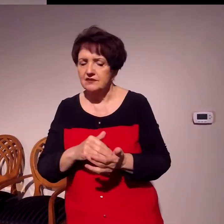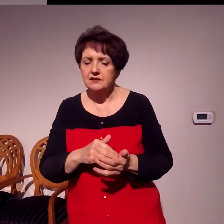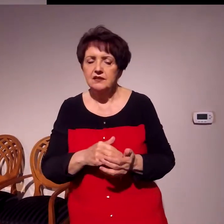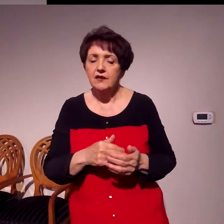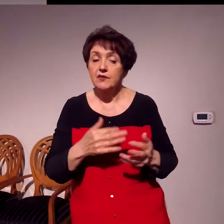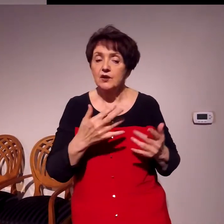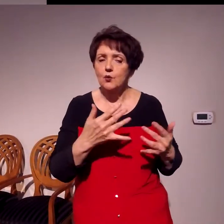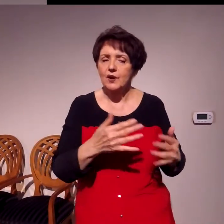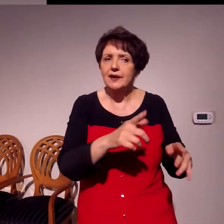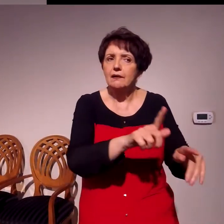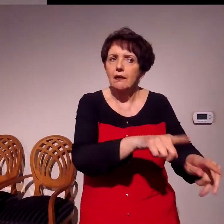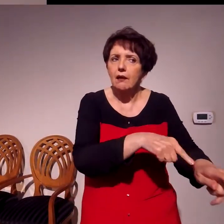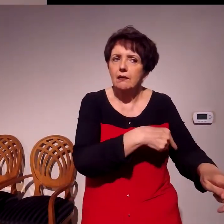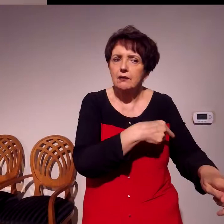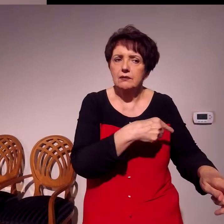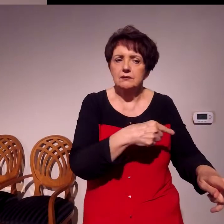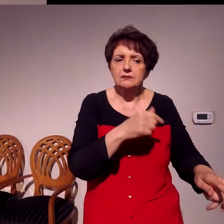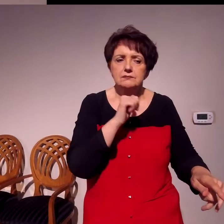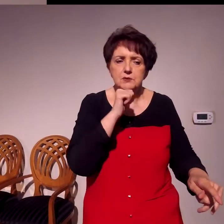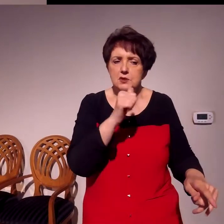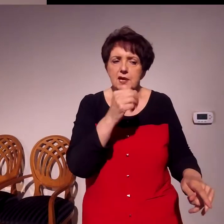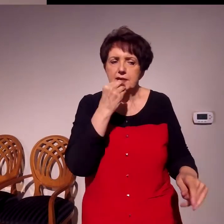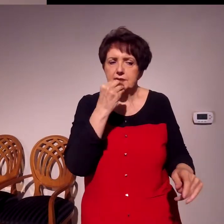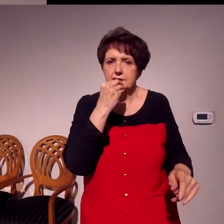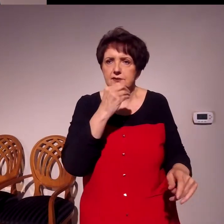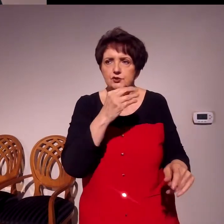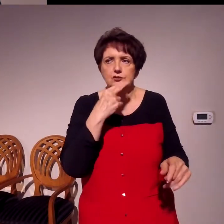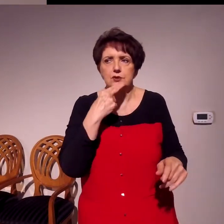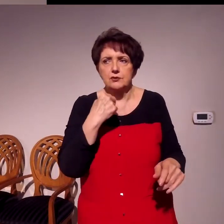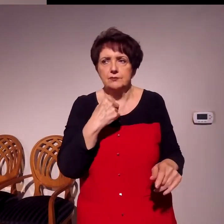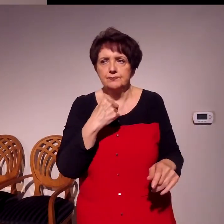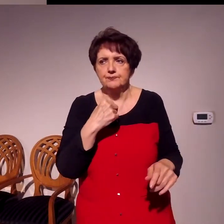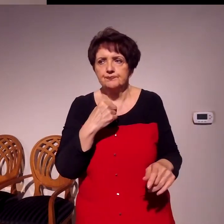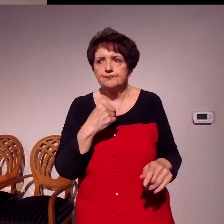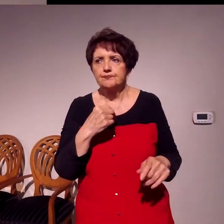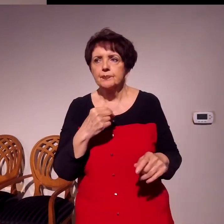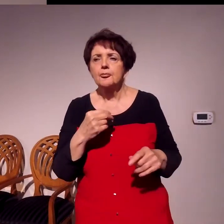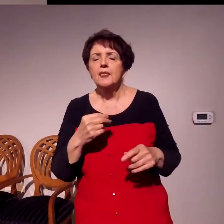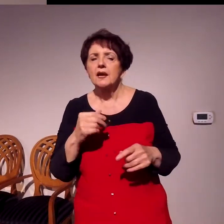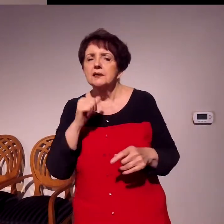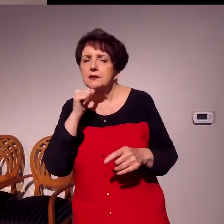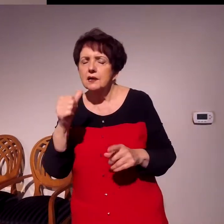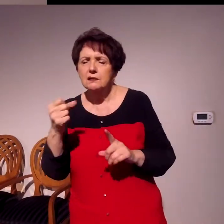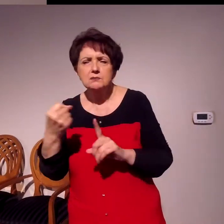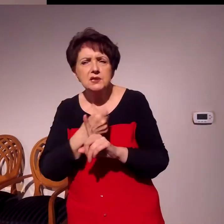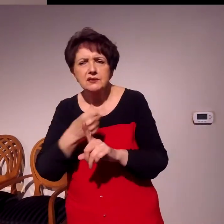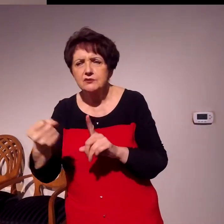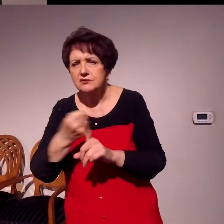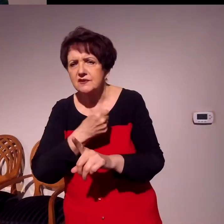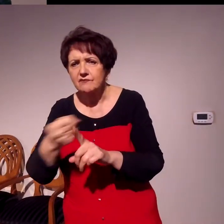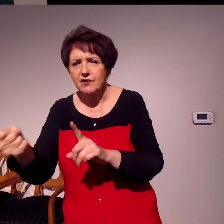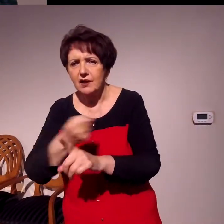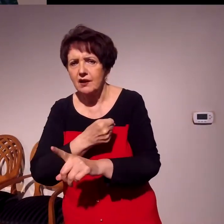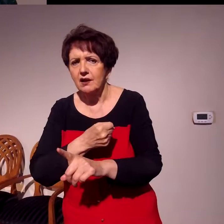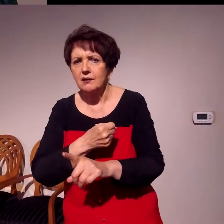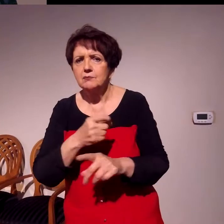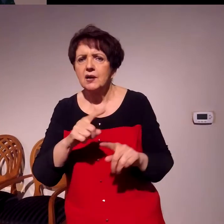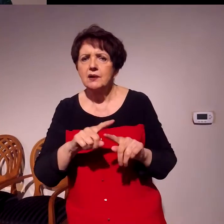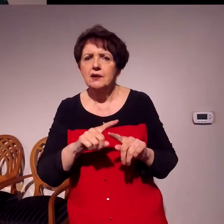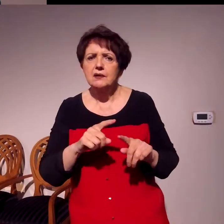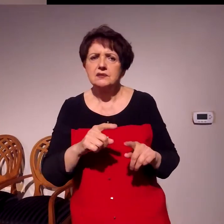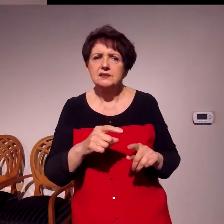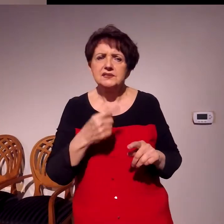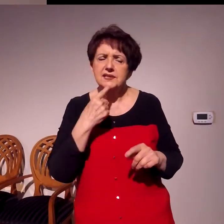time. Do you see? Simply by focusing on it, not beating ourselves up with it, not, oh, I'm a bad